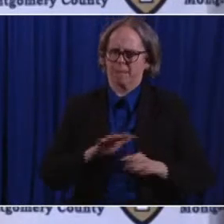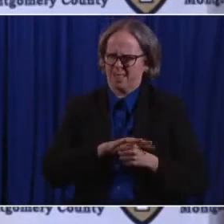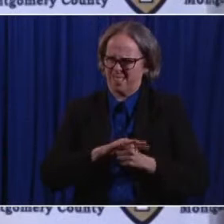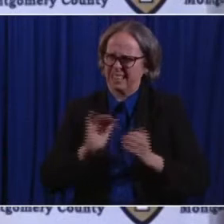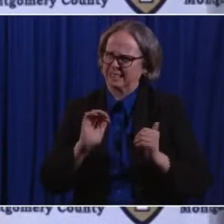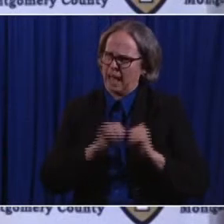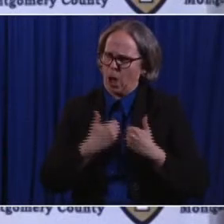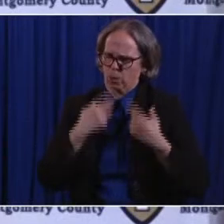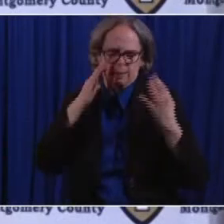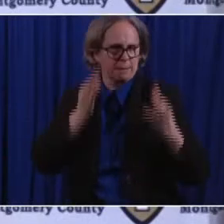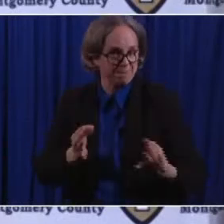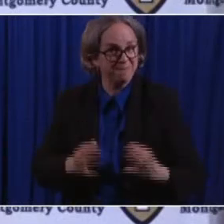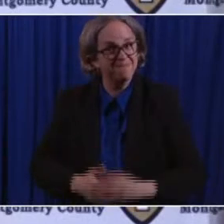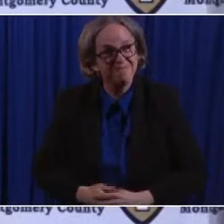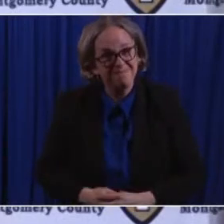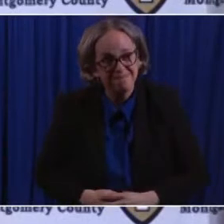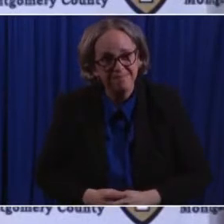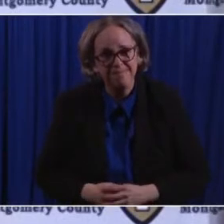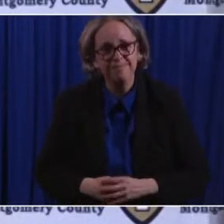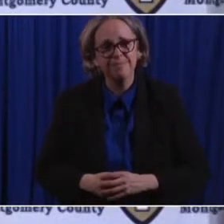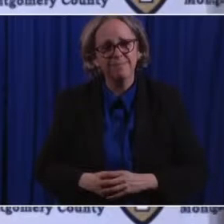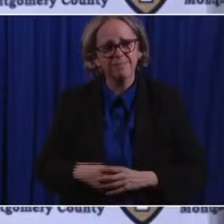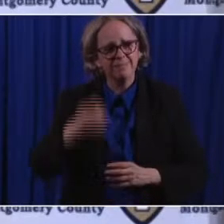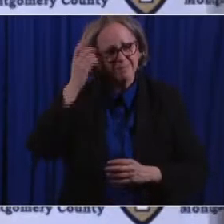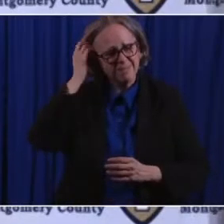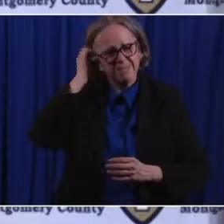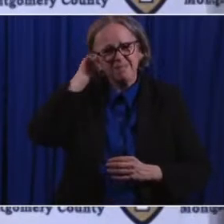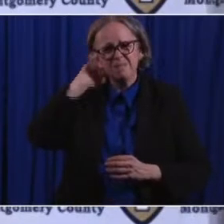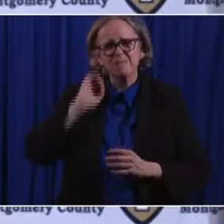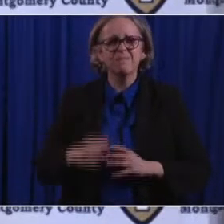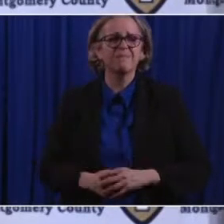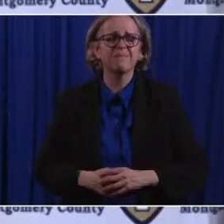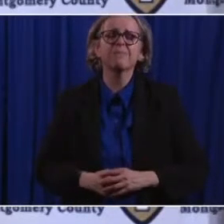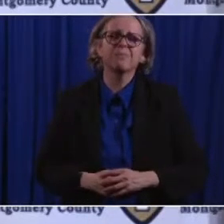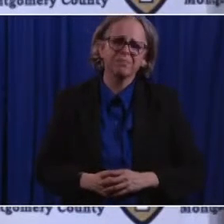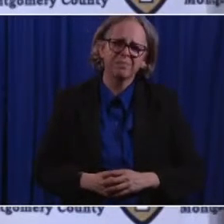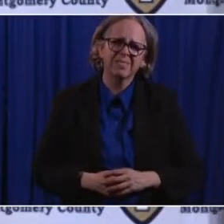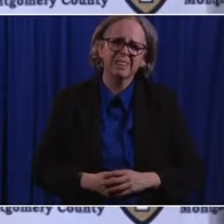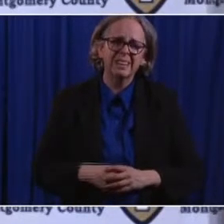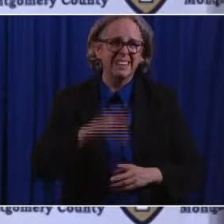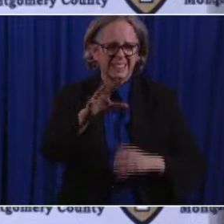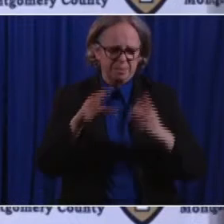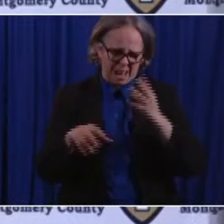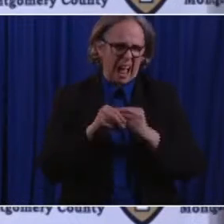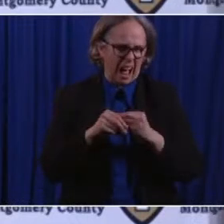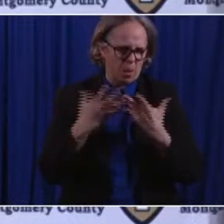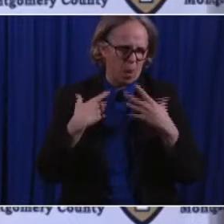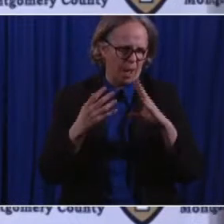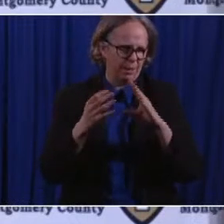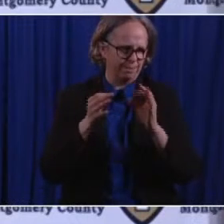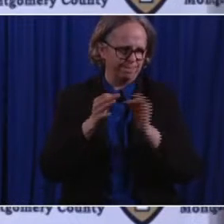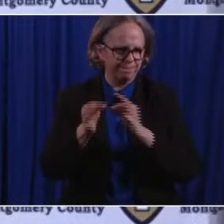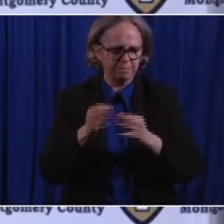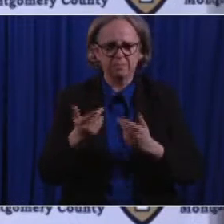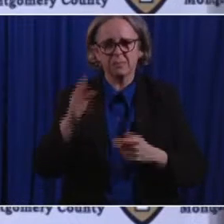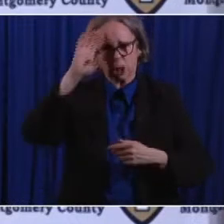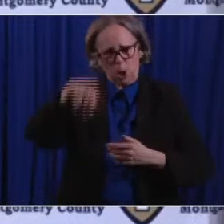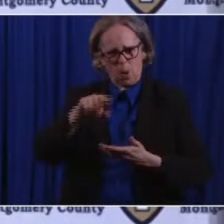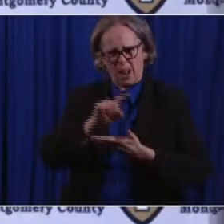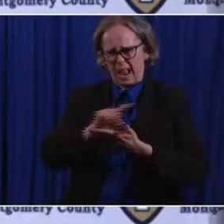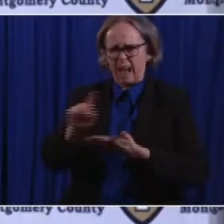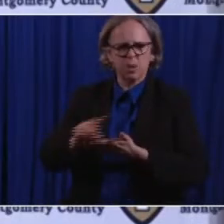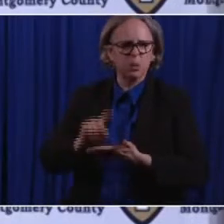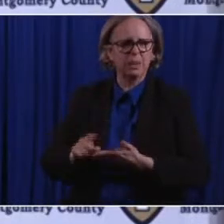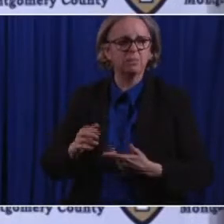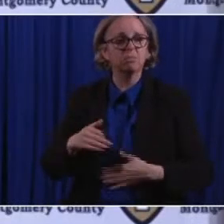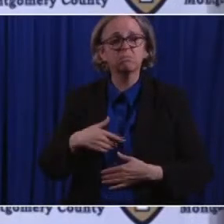will look at this every week from the perspective not just of population, not just of where